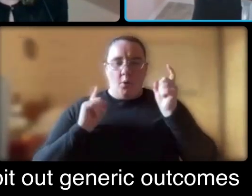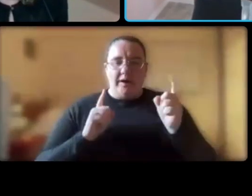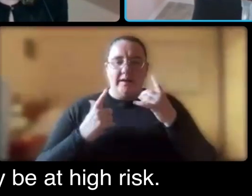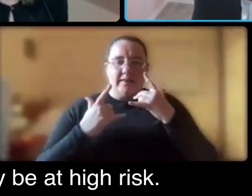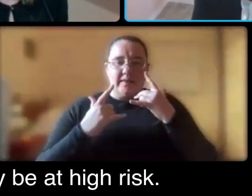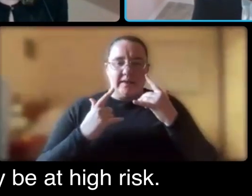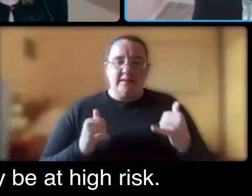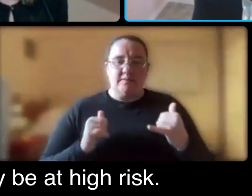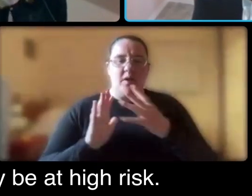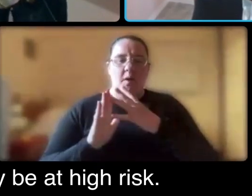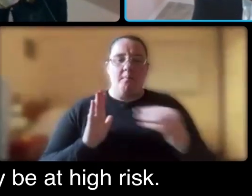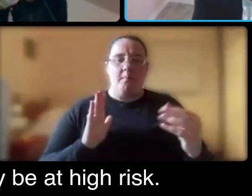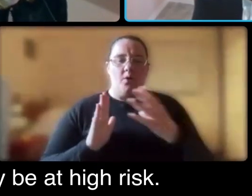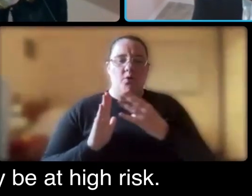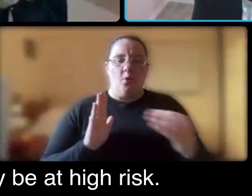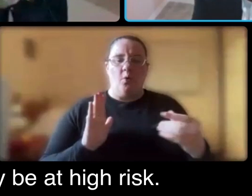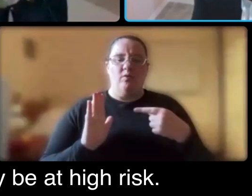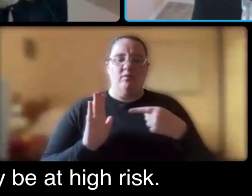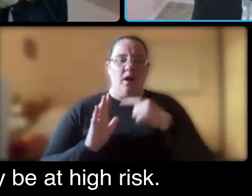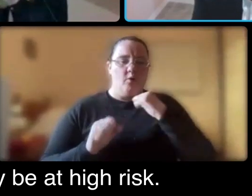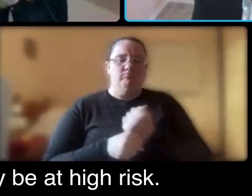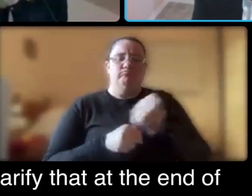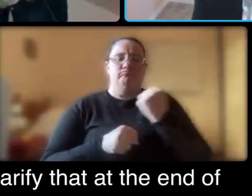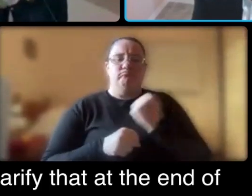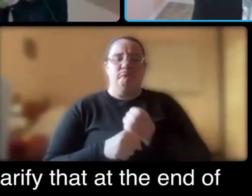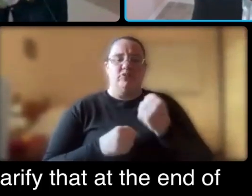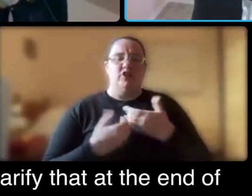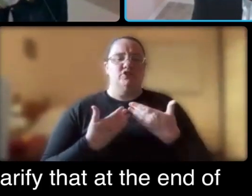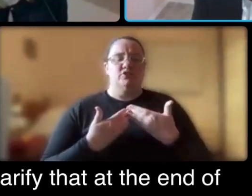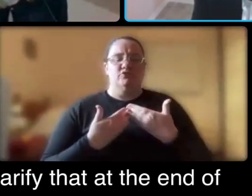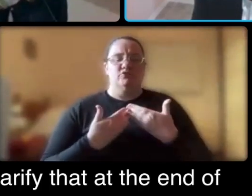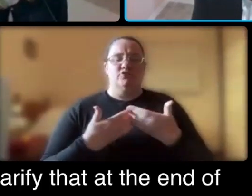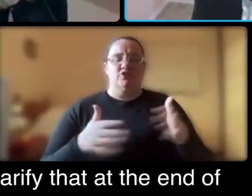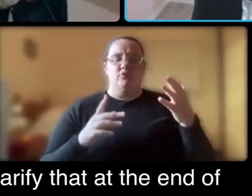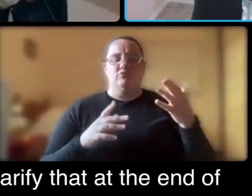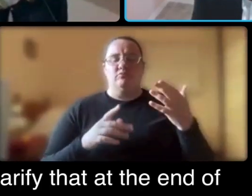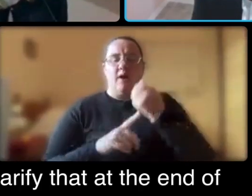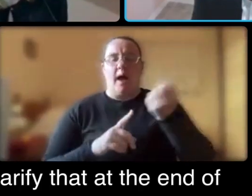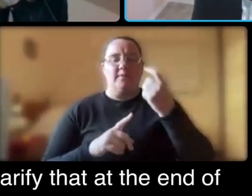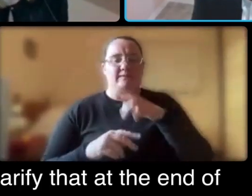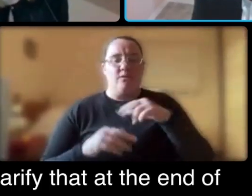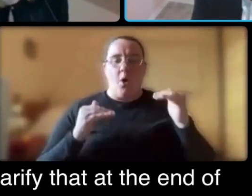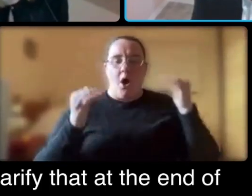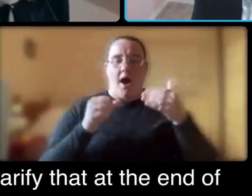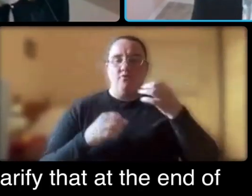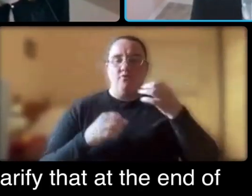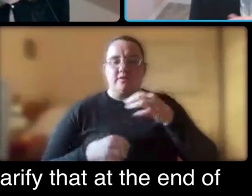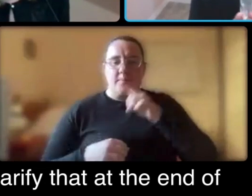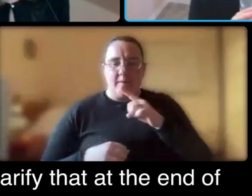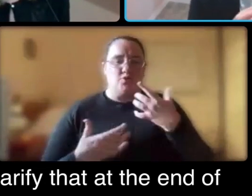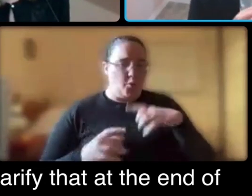generic outcomes for people who may be at high risk. And so I just wanted to clarify